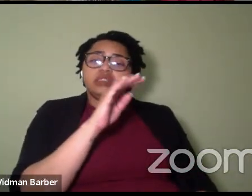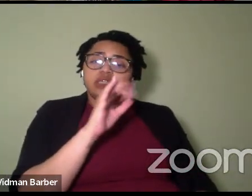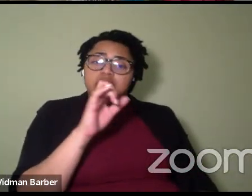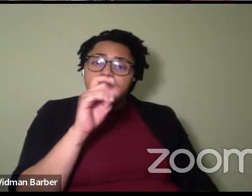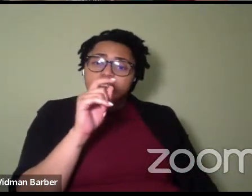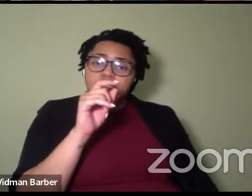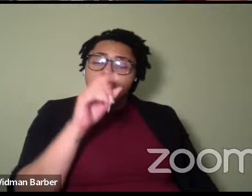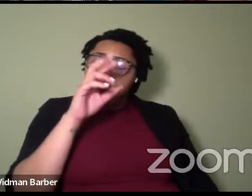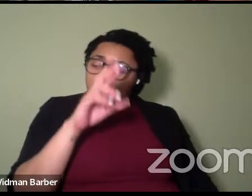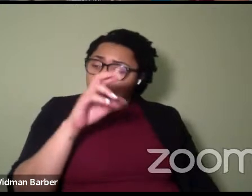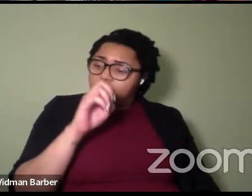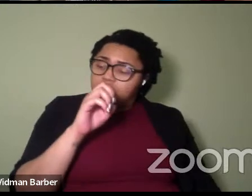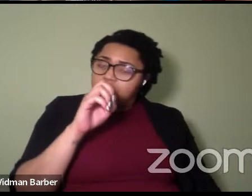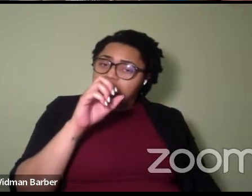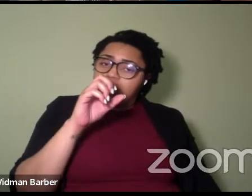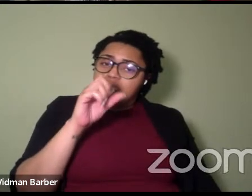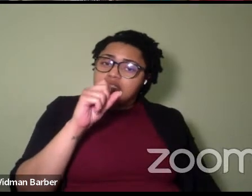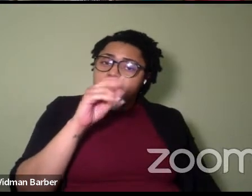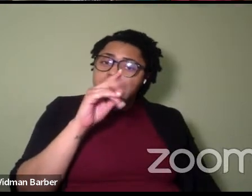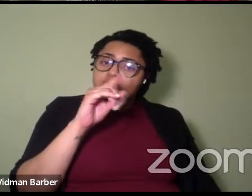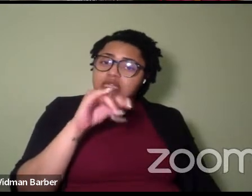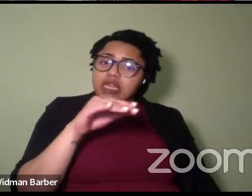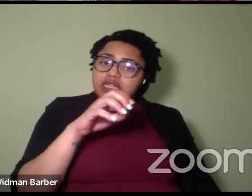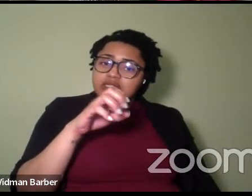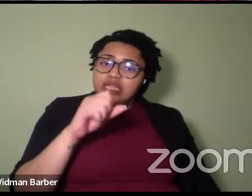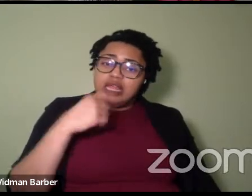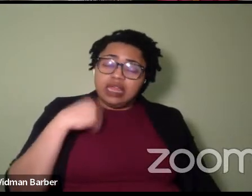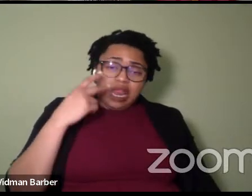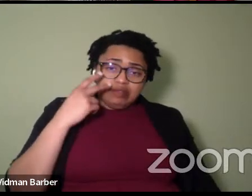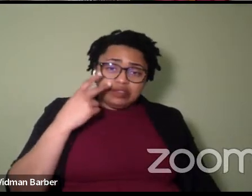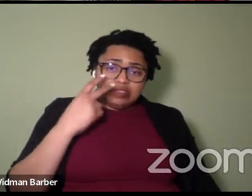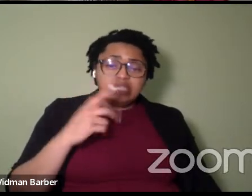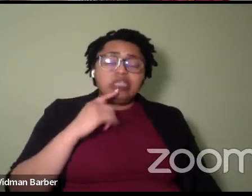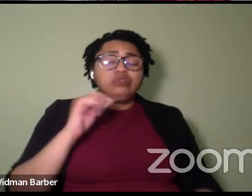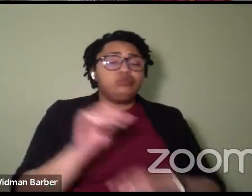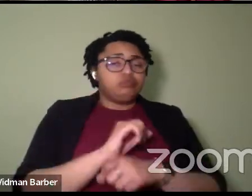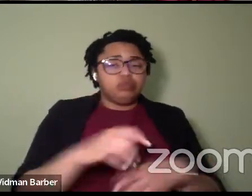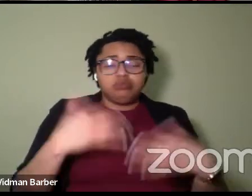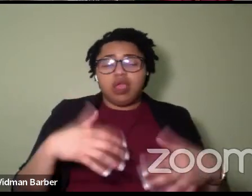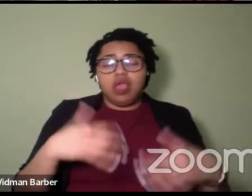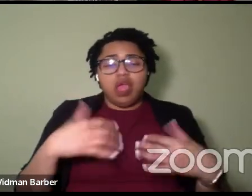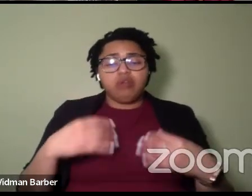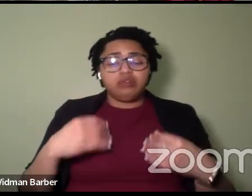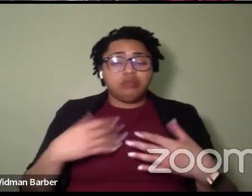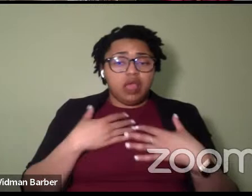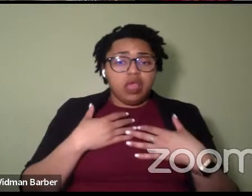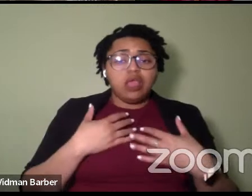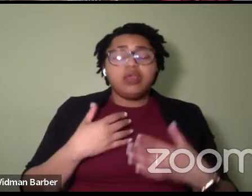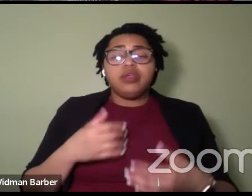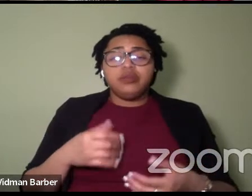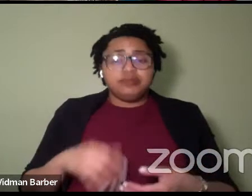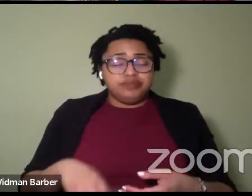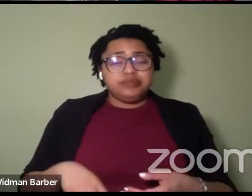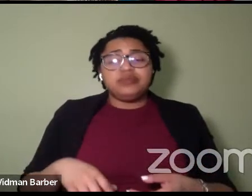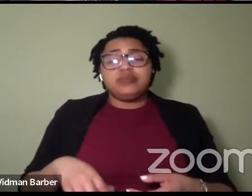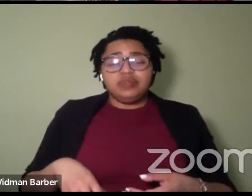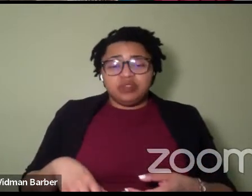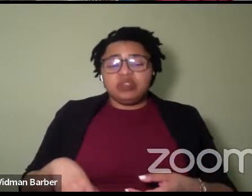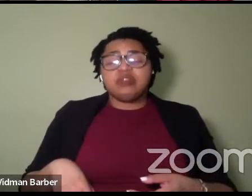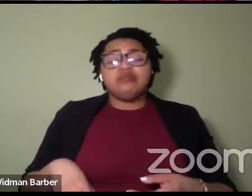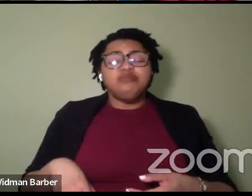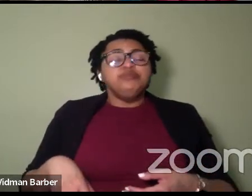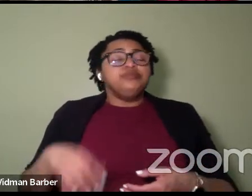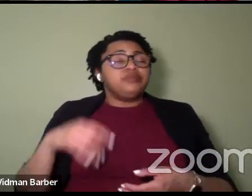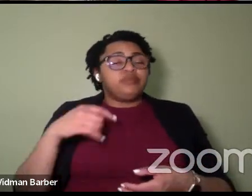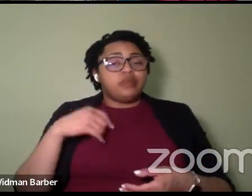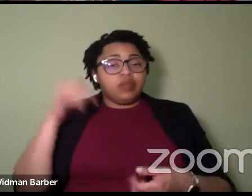just a safe space. I think at the beginning of our careers, we all just wanted to be scientists. We just, oh no, I'm not